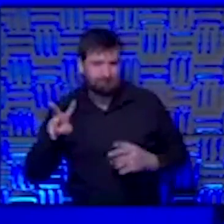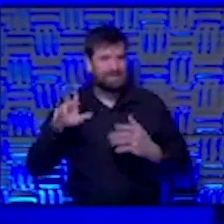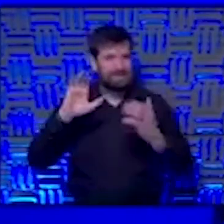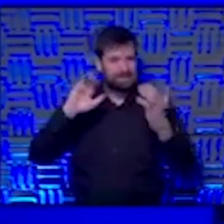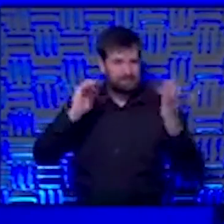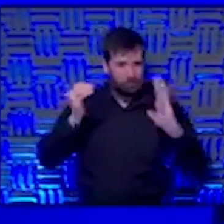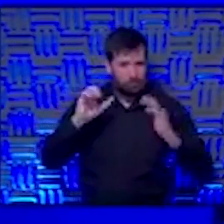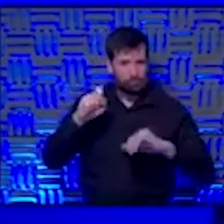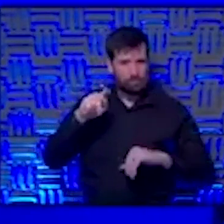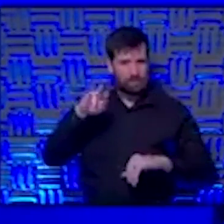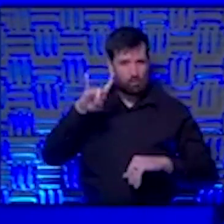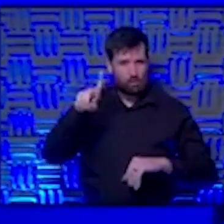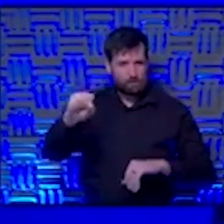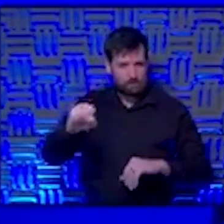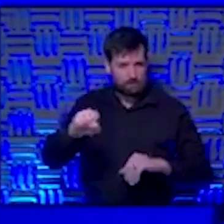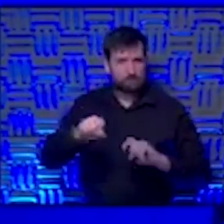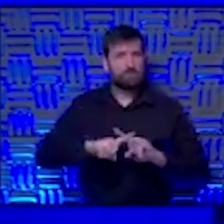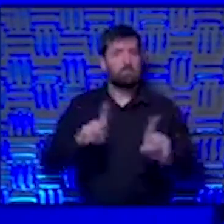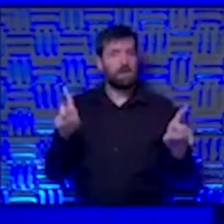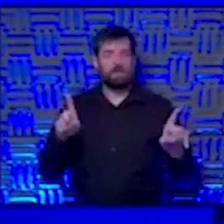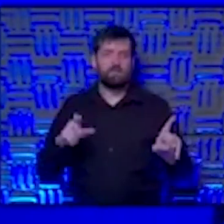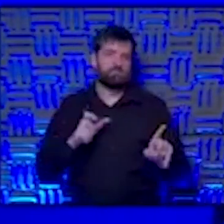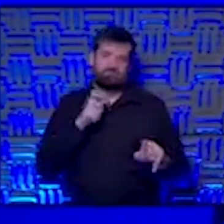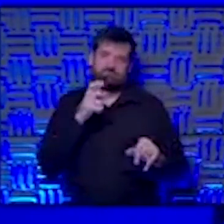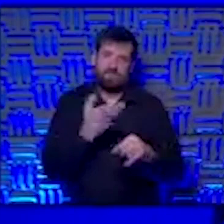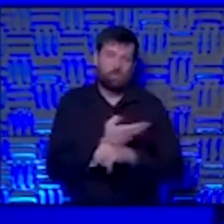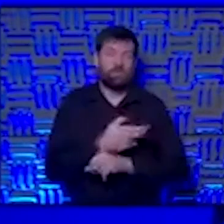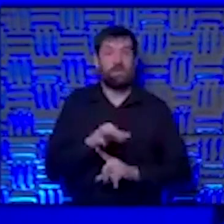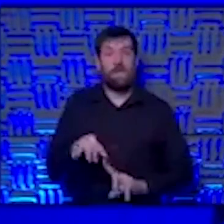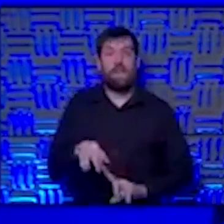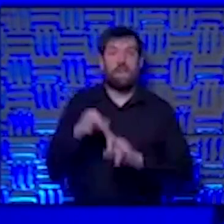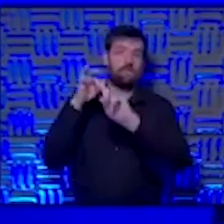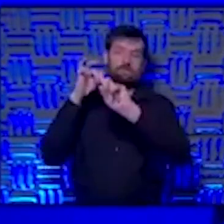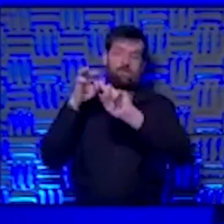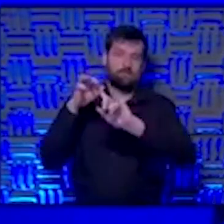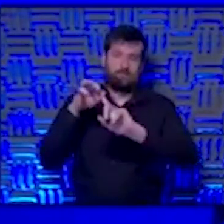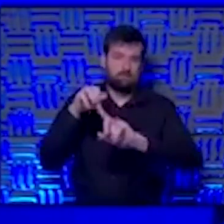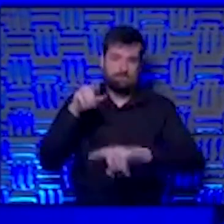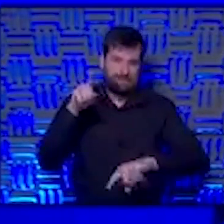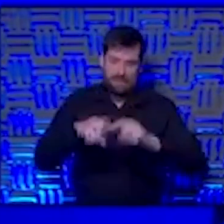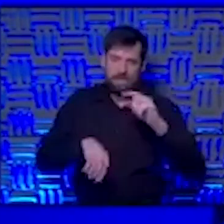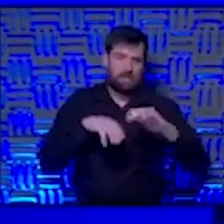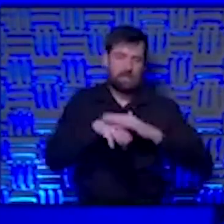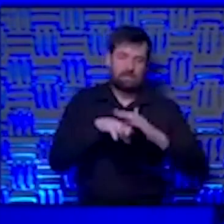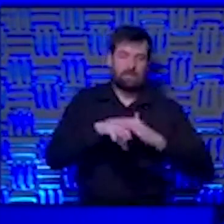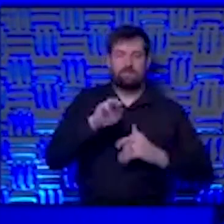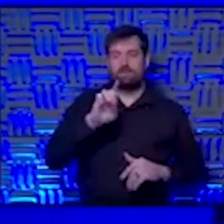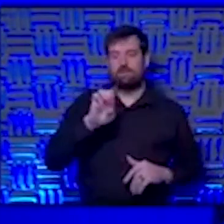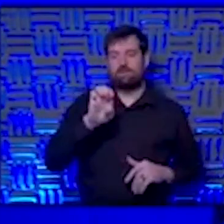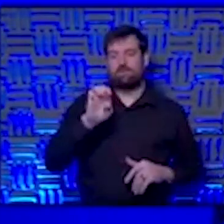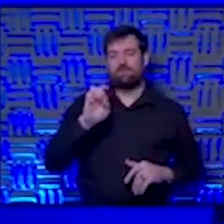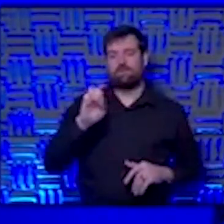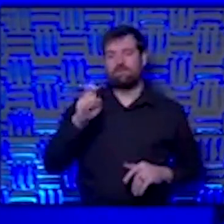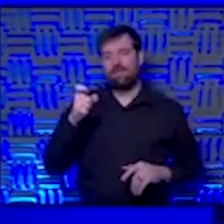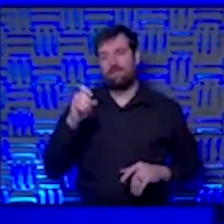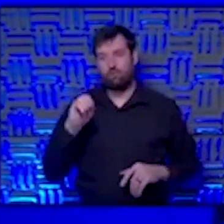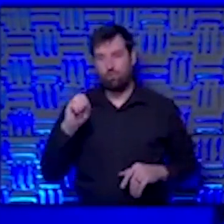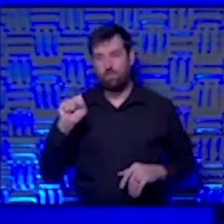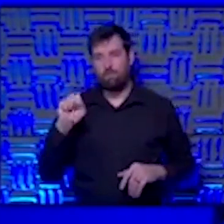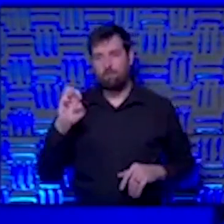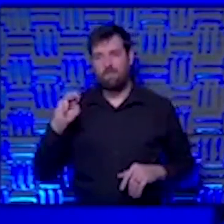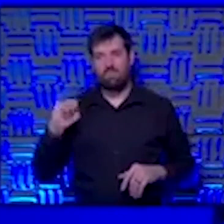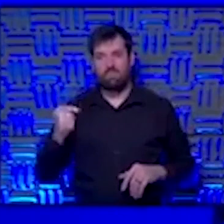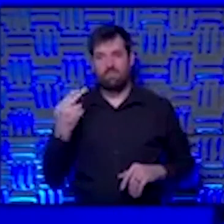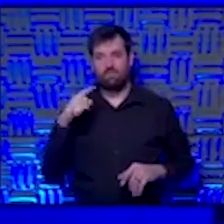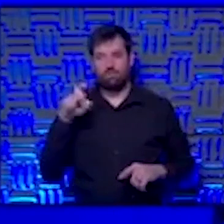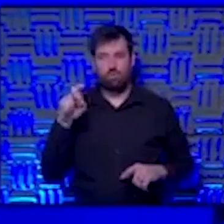steroids. But we're really not using that unless you really don't have access to that dexamethasone. So those are the big things as far